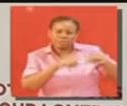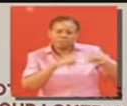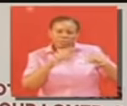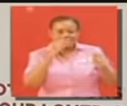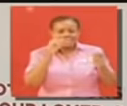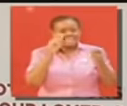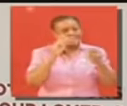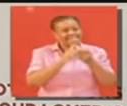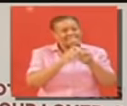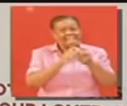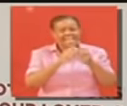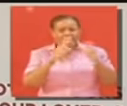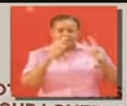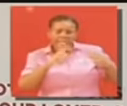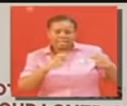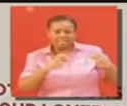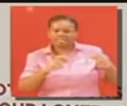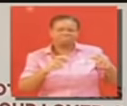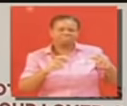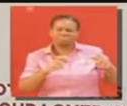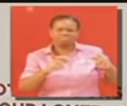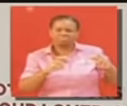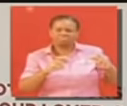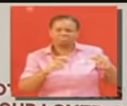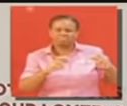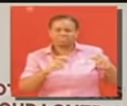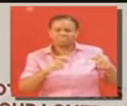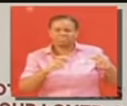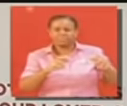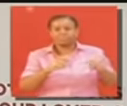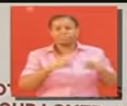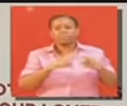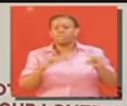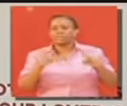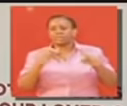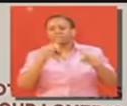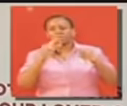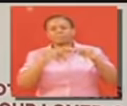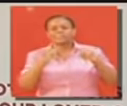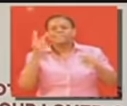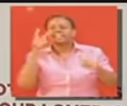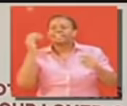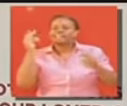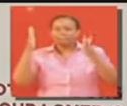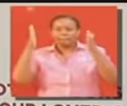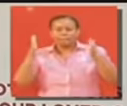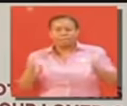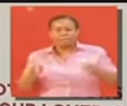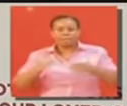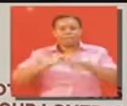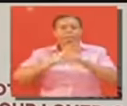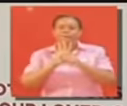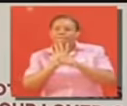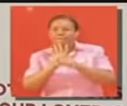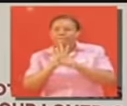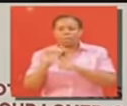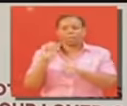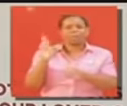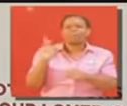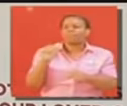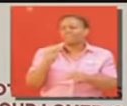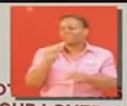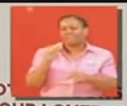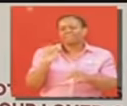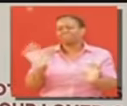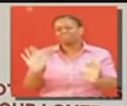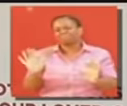see whether currently ill people have COVID-19 or not. So it doesn't hold that level of priority. The test that we would use for that would be the